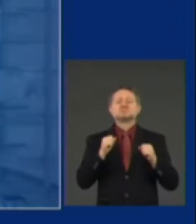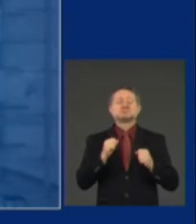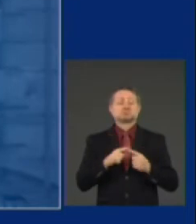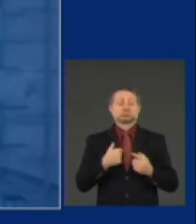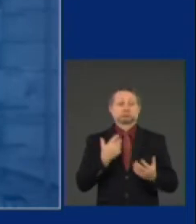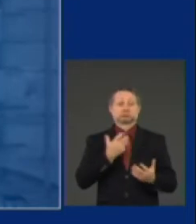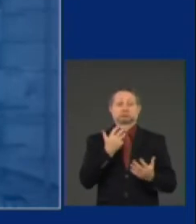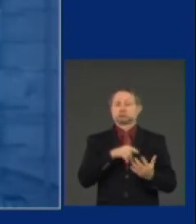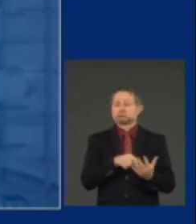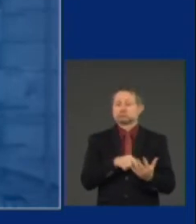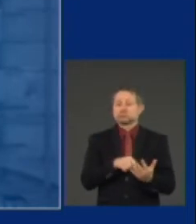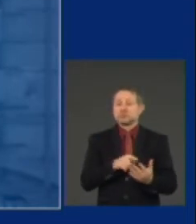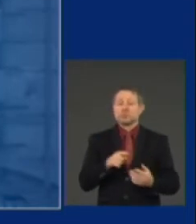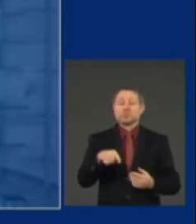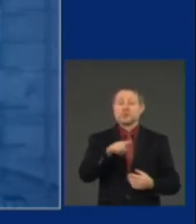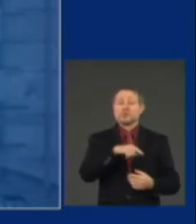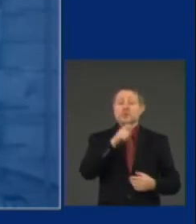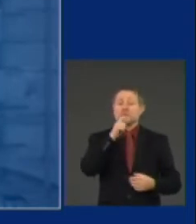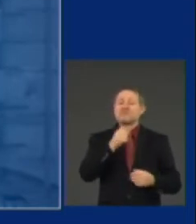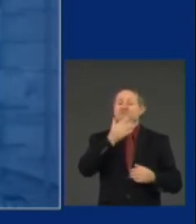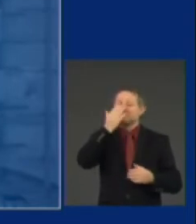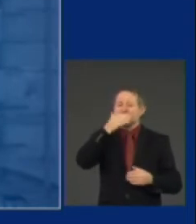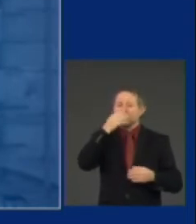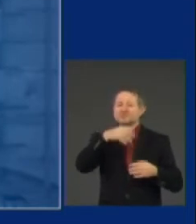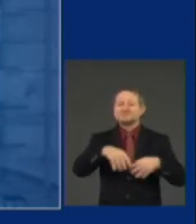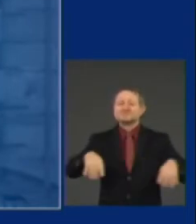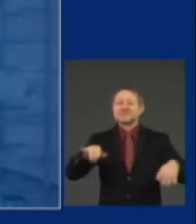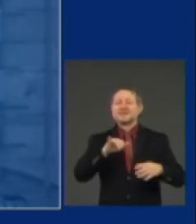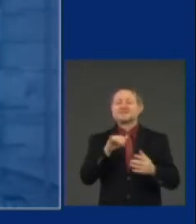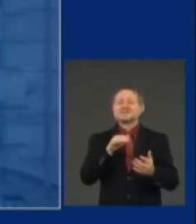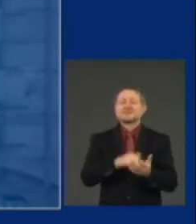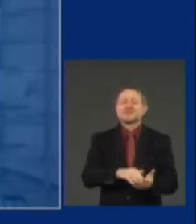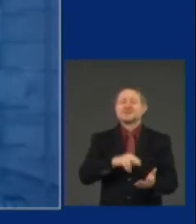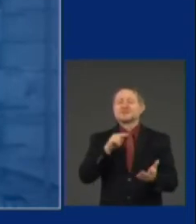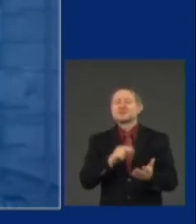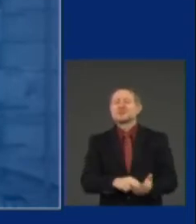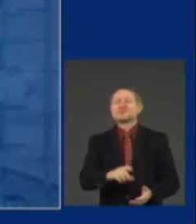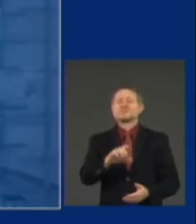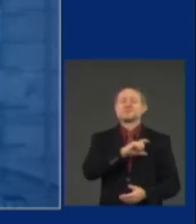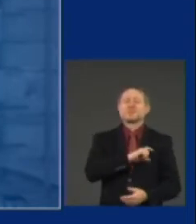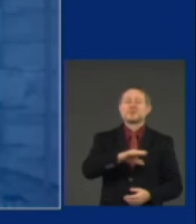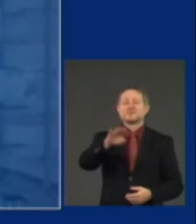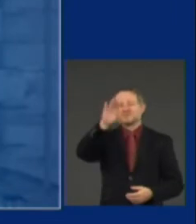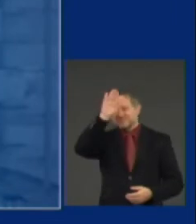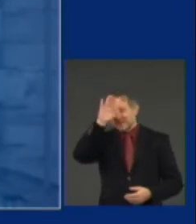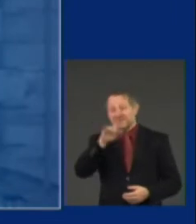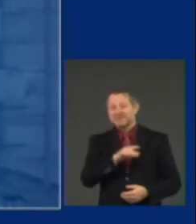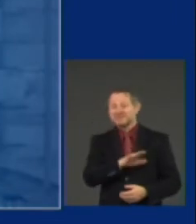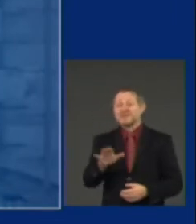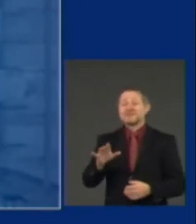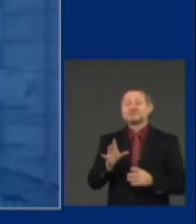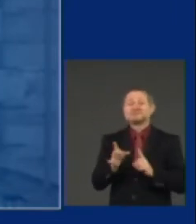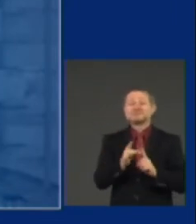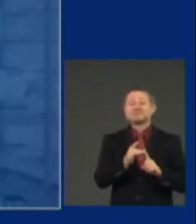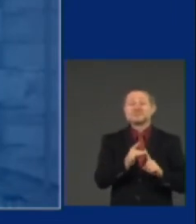how do frontline workers have a lower infection rate than the general